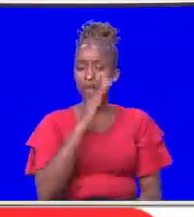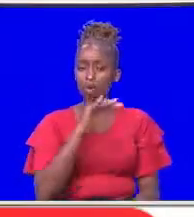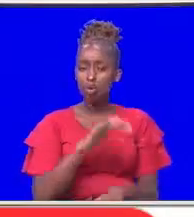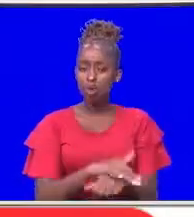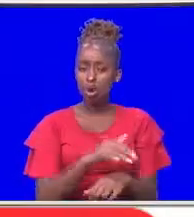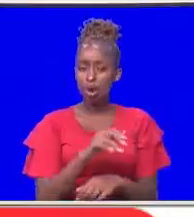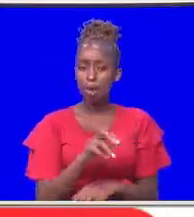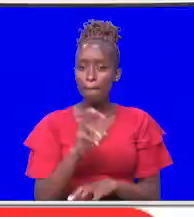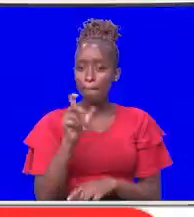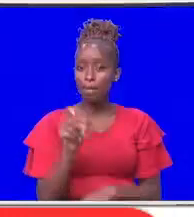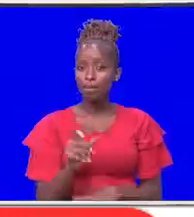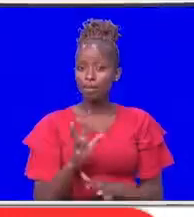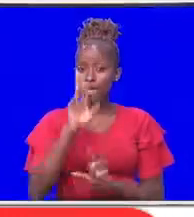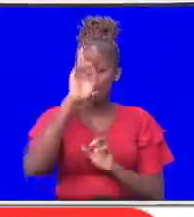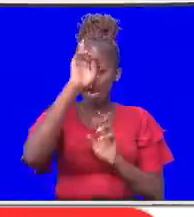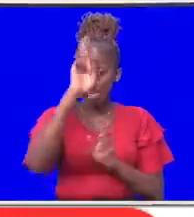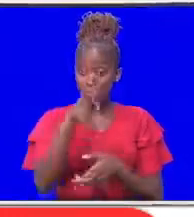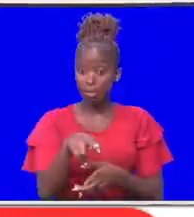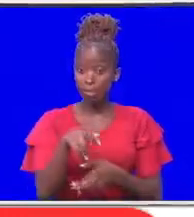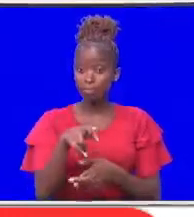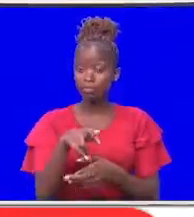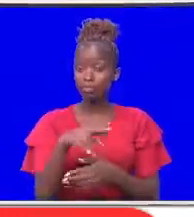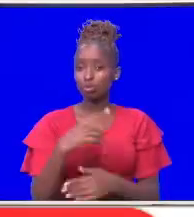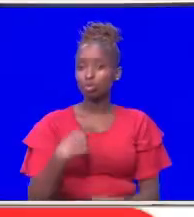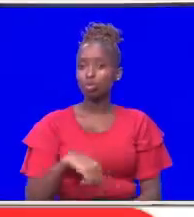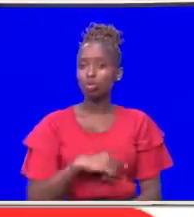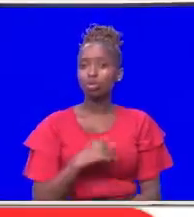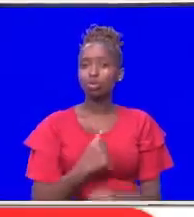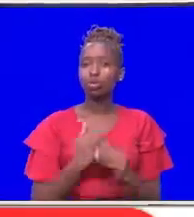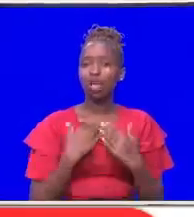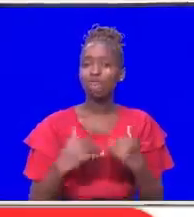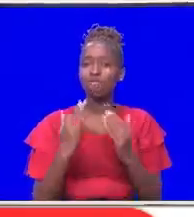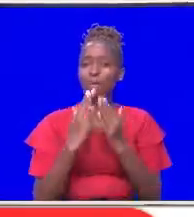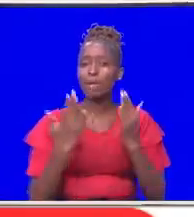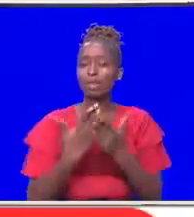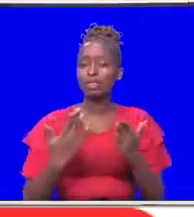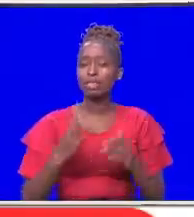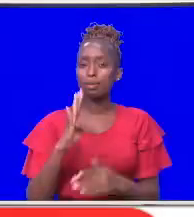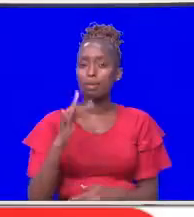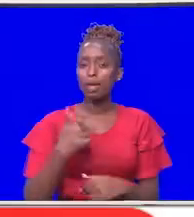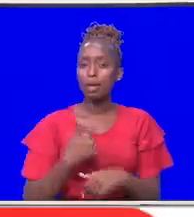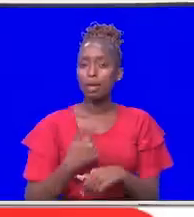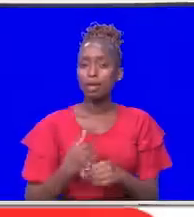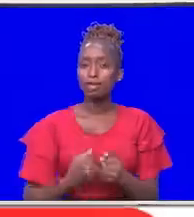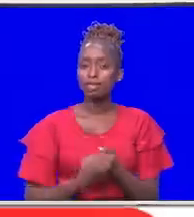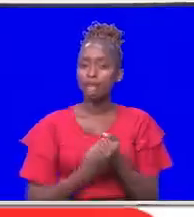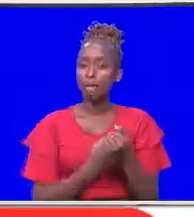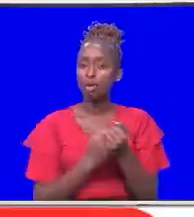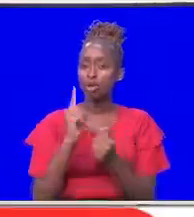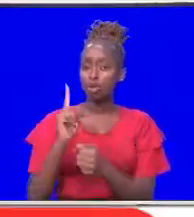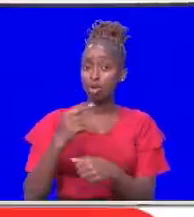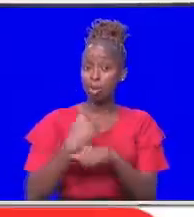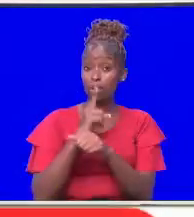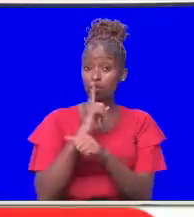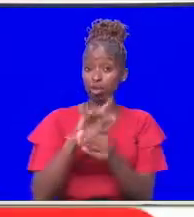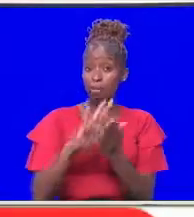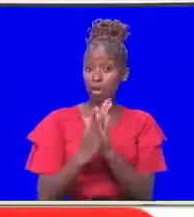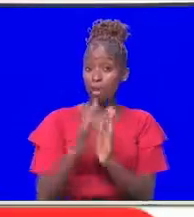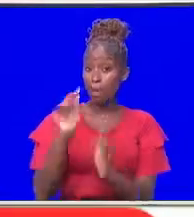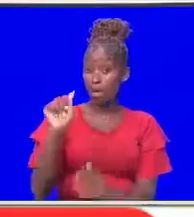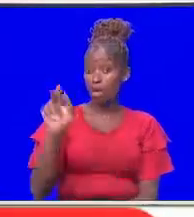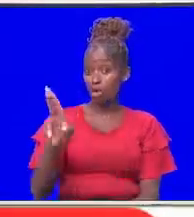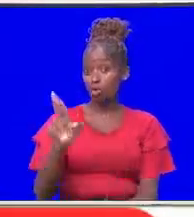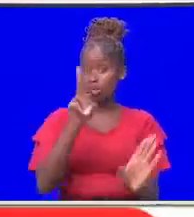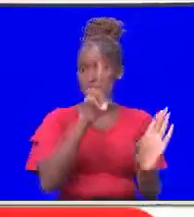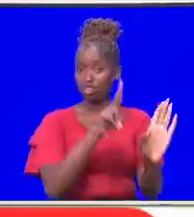the fact that we are doing a magnanimous thing by holding your hand to ensure that you become the chairperson